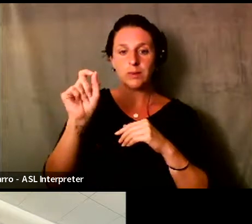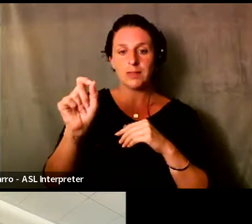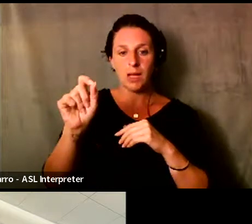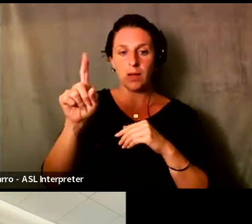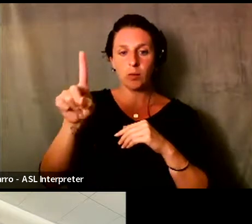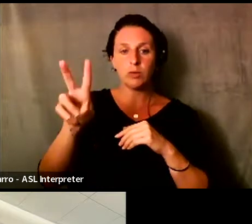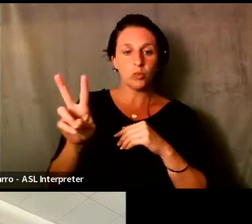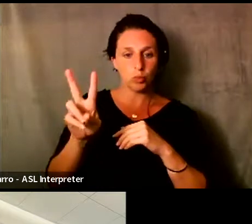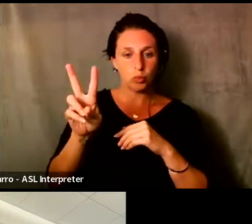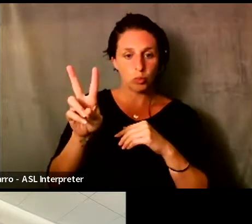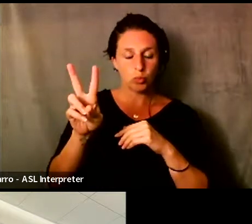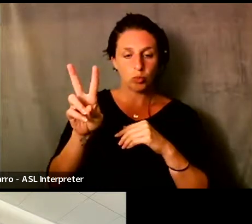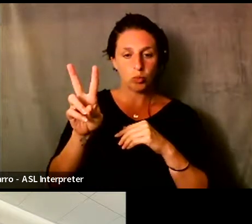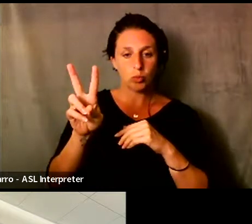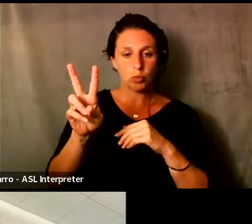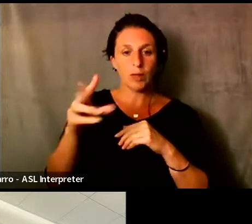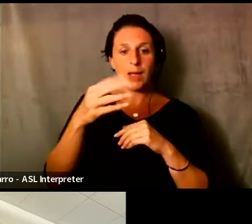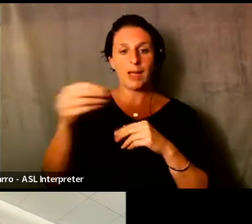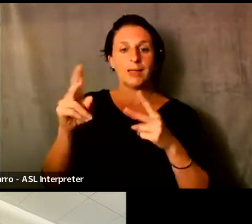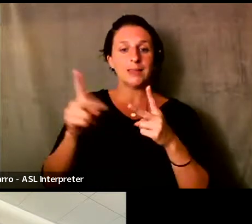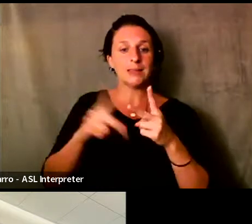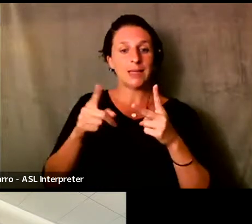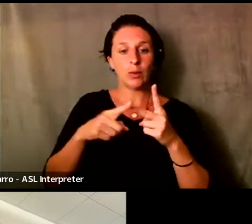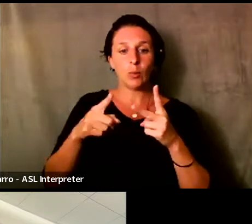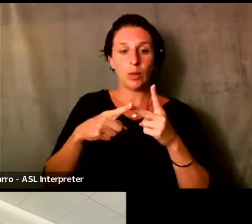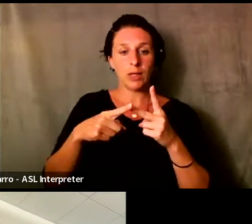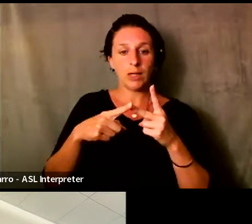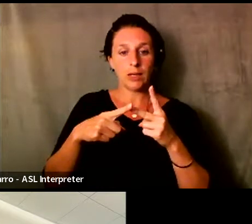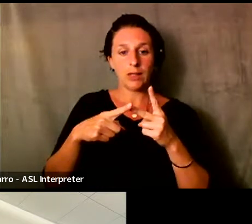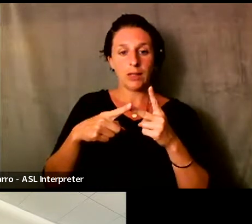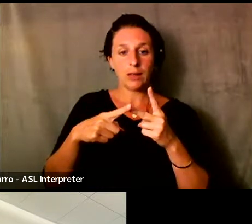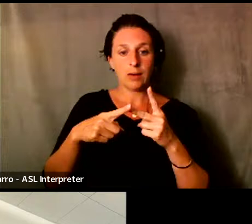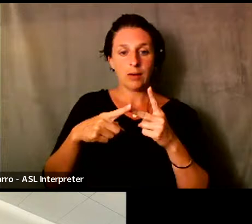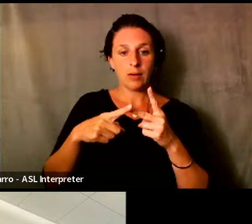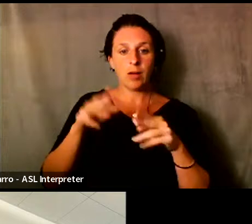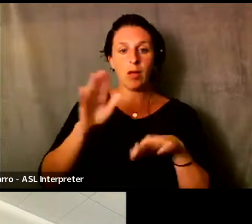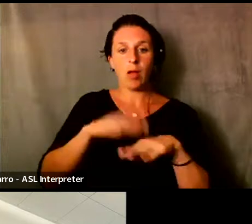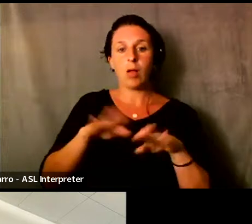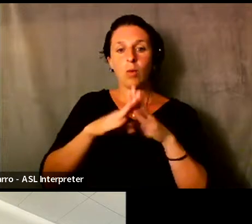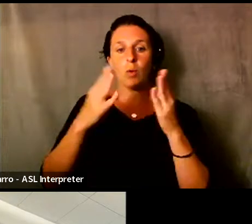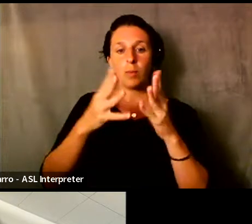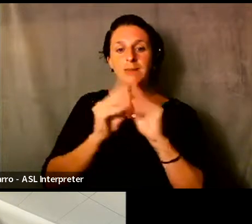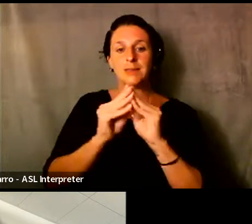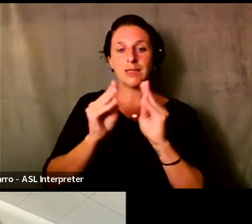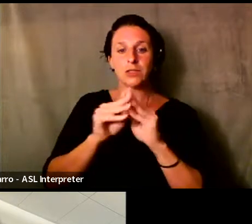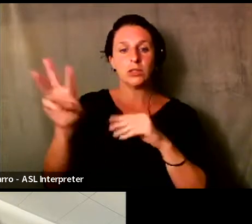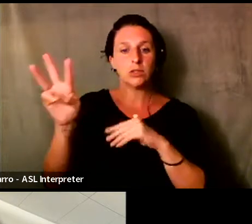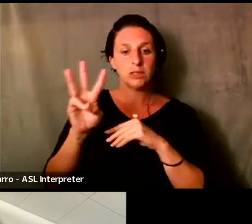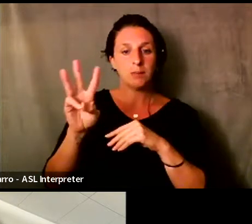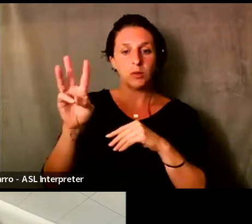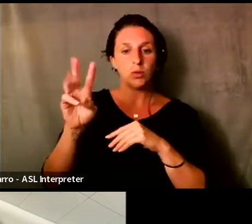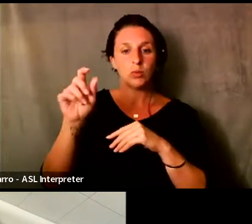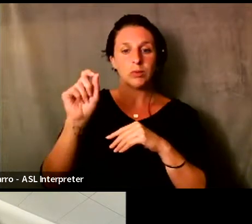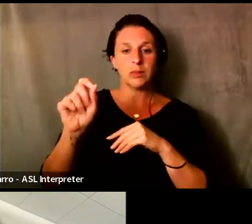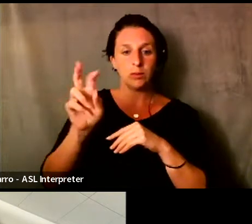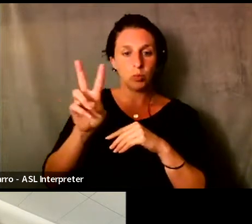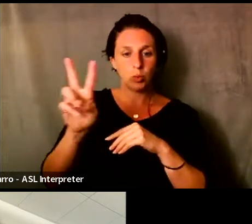O.12. And the second one is on open session W.2.